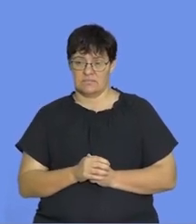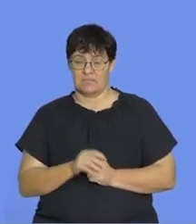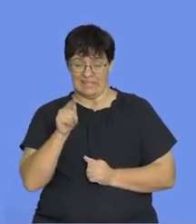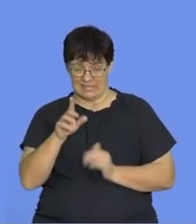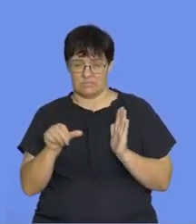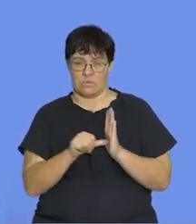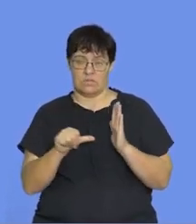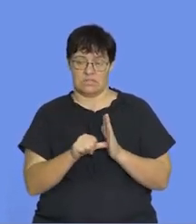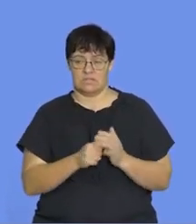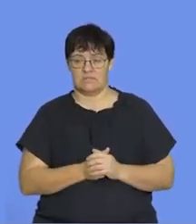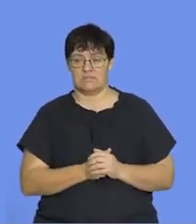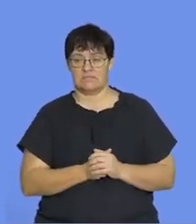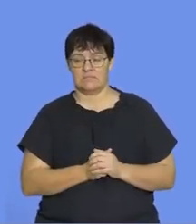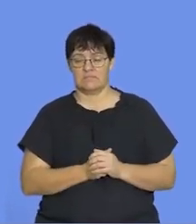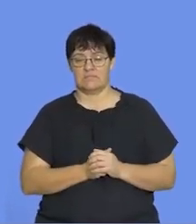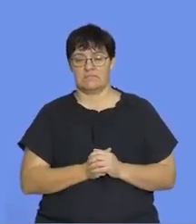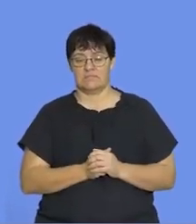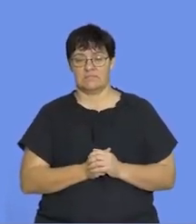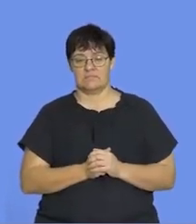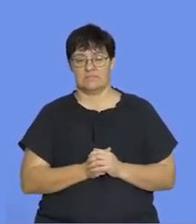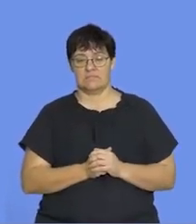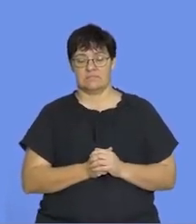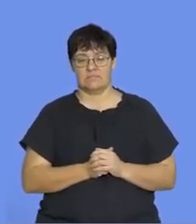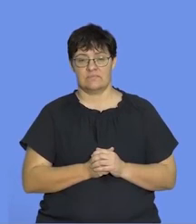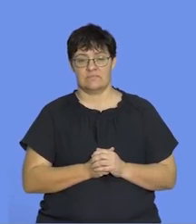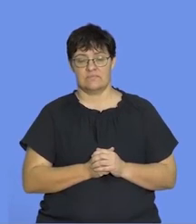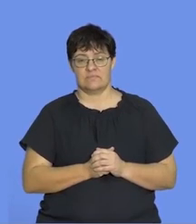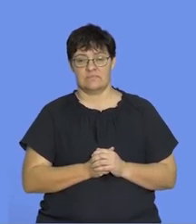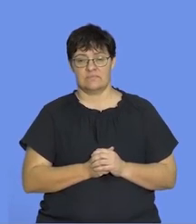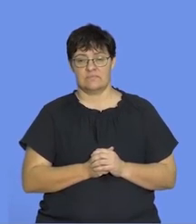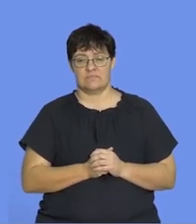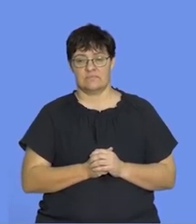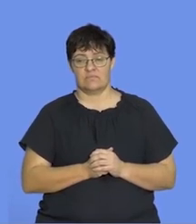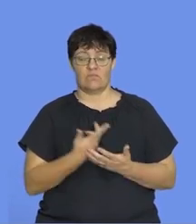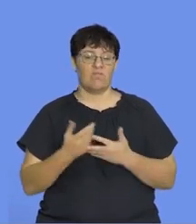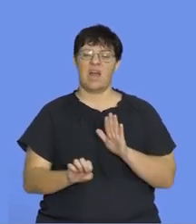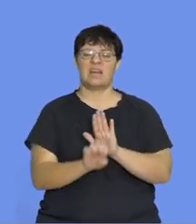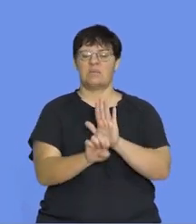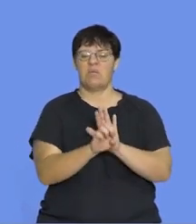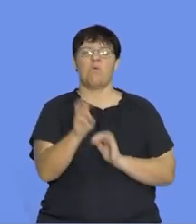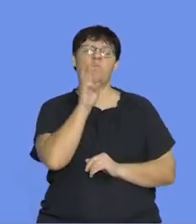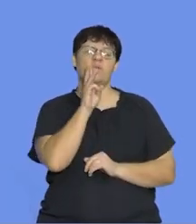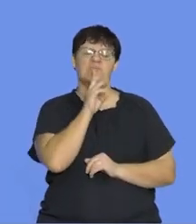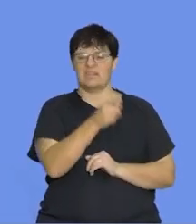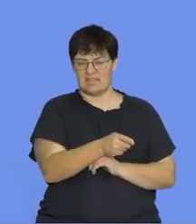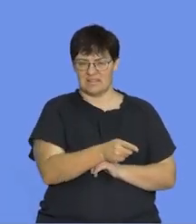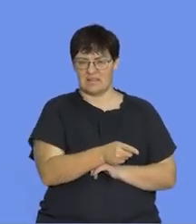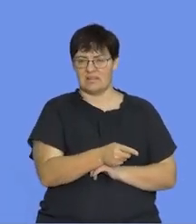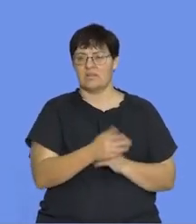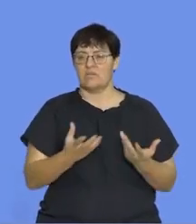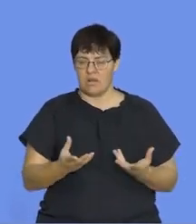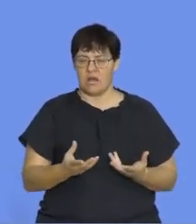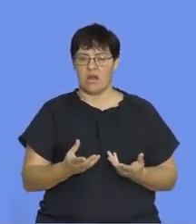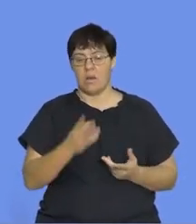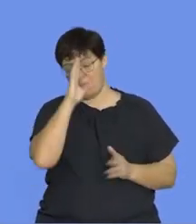okay? Right, and then if you are to use an example of water, it will be, in this case, take note